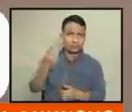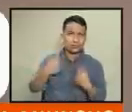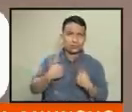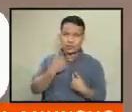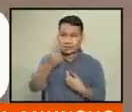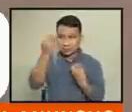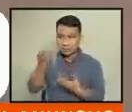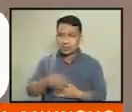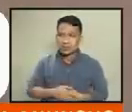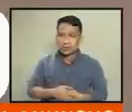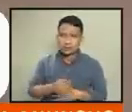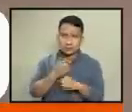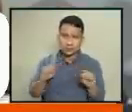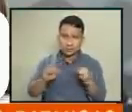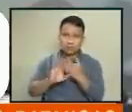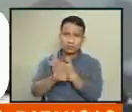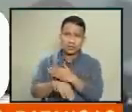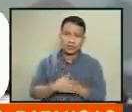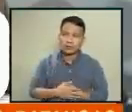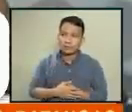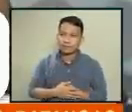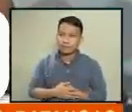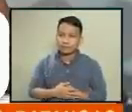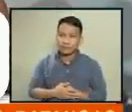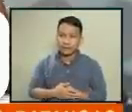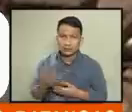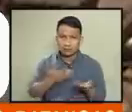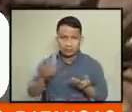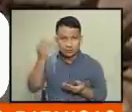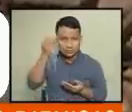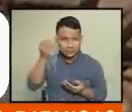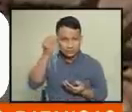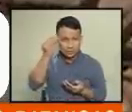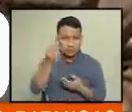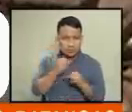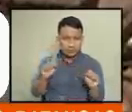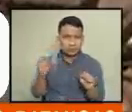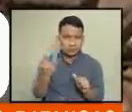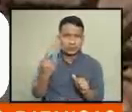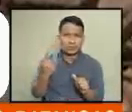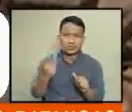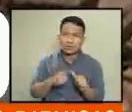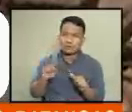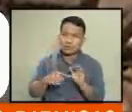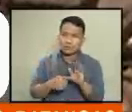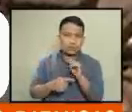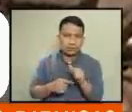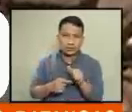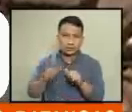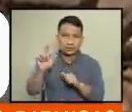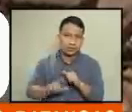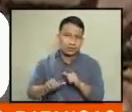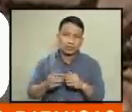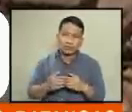say if it's safe to go back because we have them in mind all the time. Hanggat nandiyan ang posibilidad ng pagsabog, hindi raw ibababa